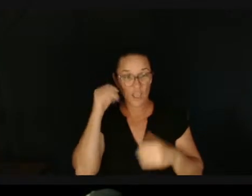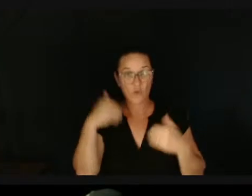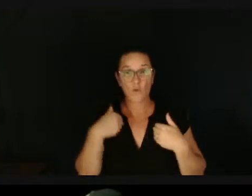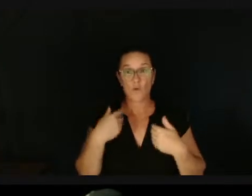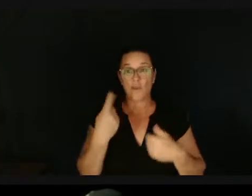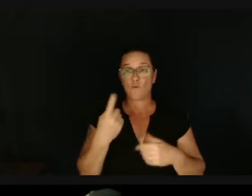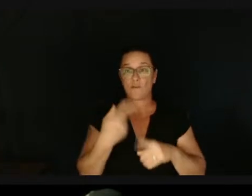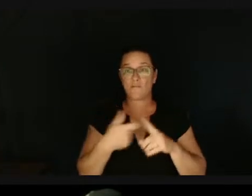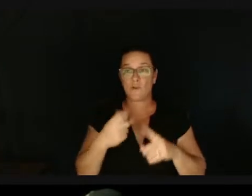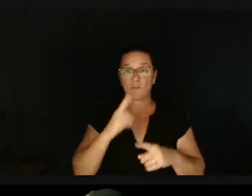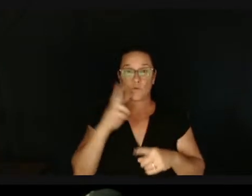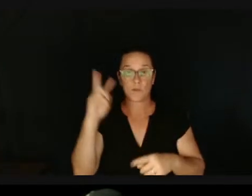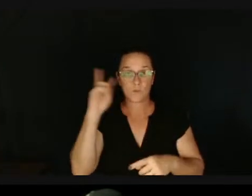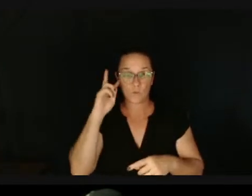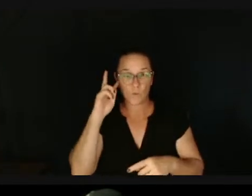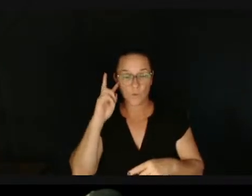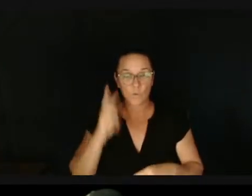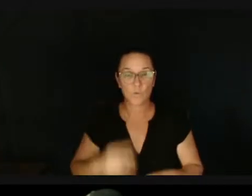well.